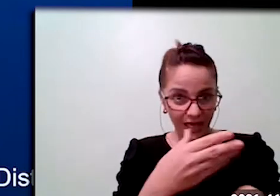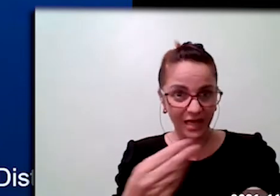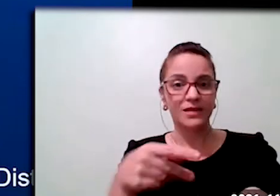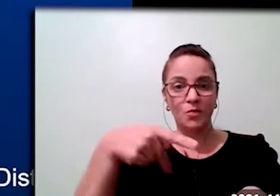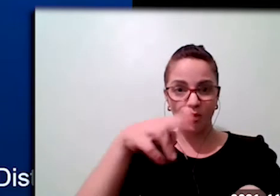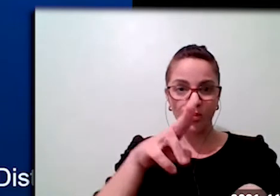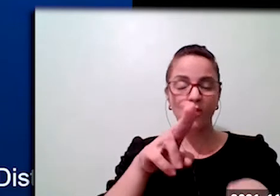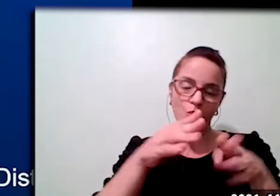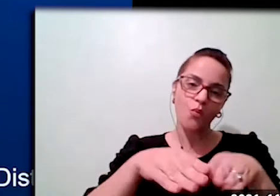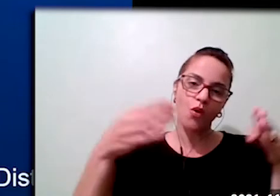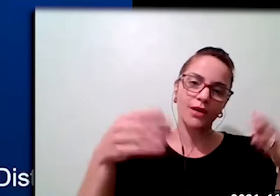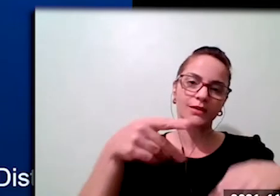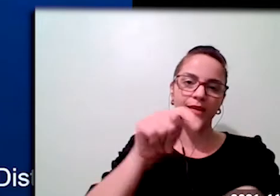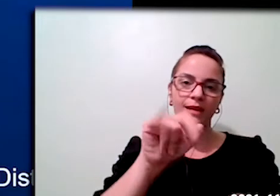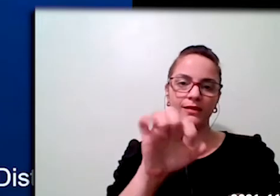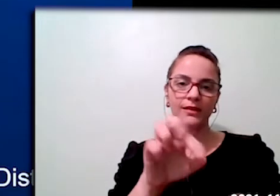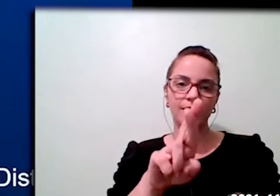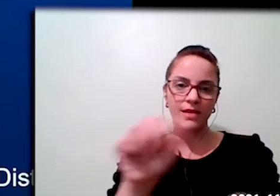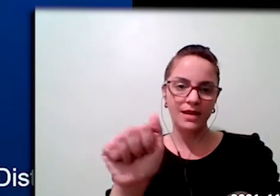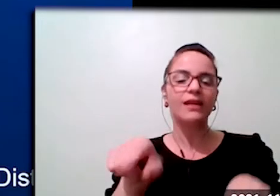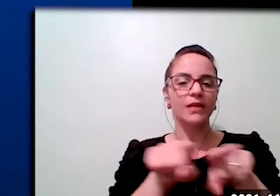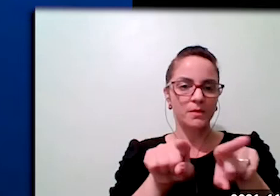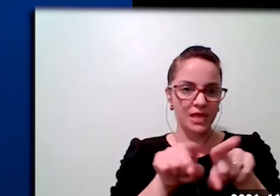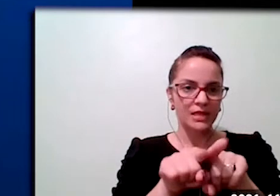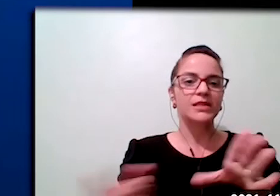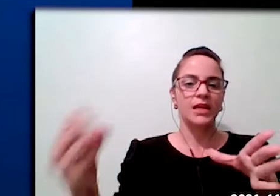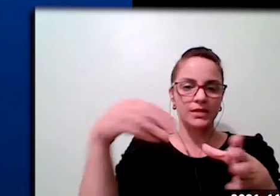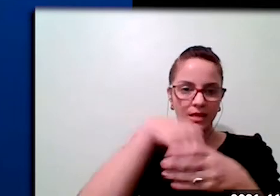area was included as such.